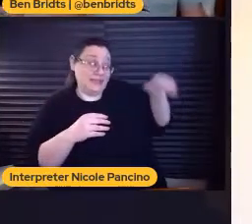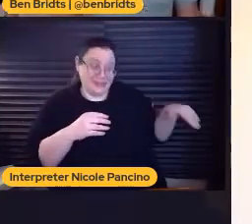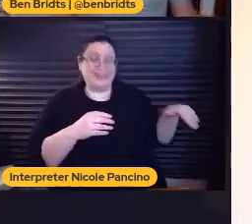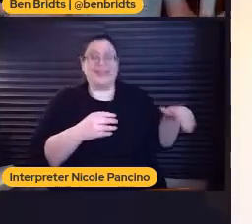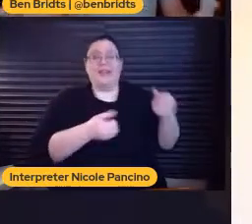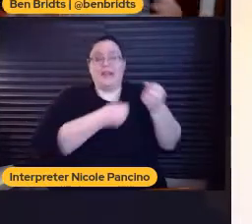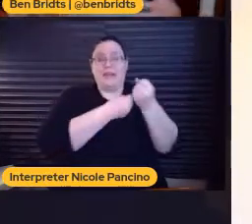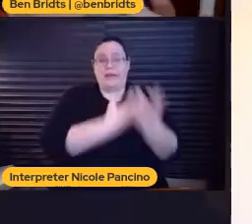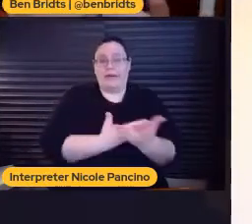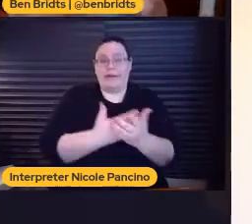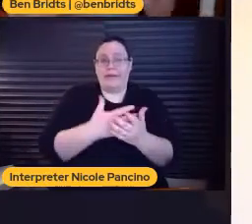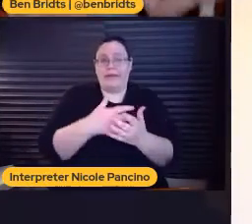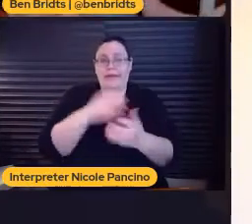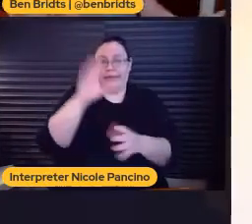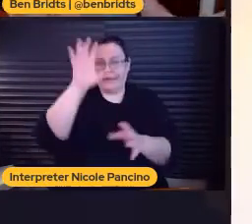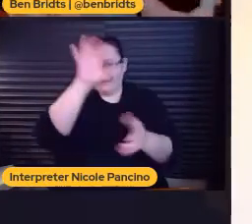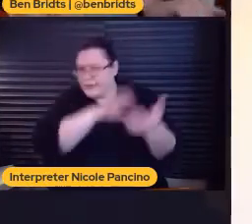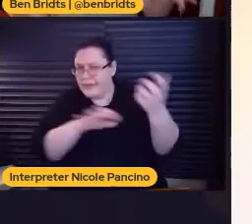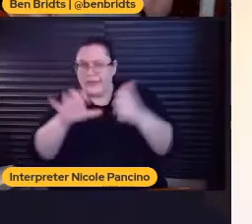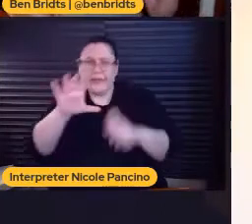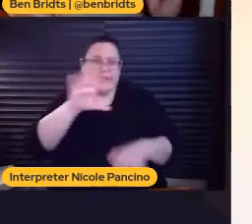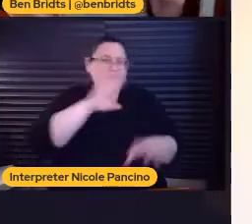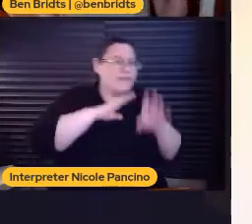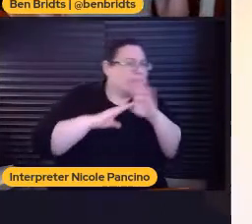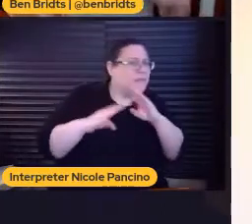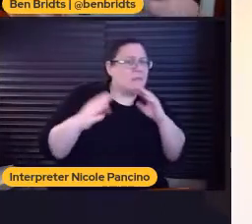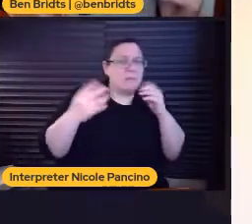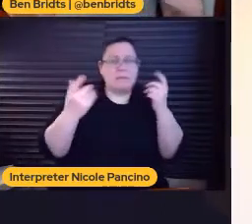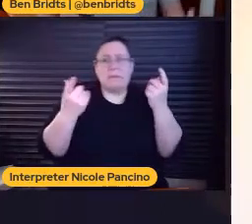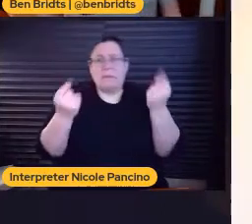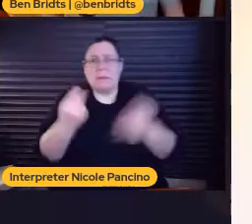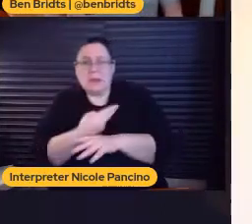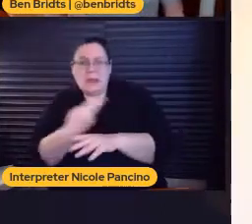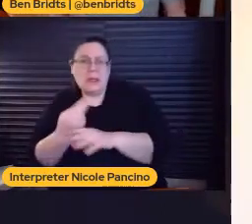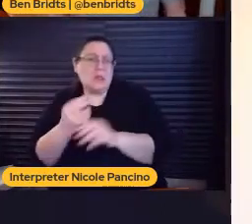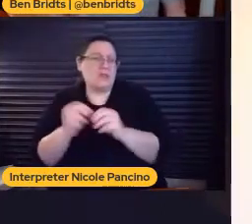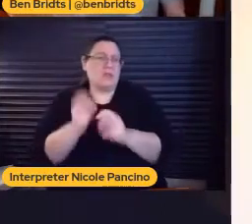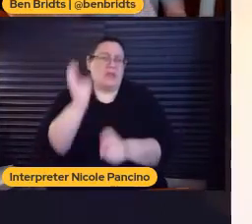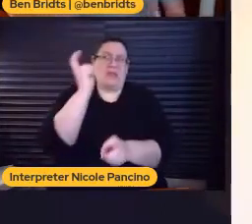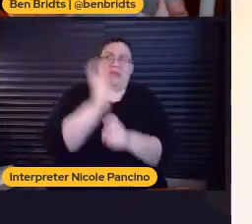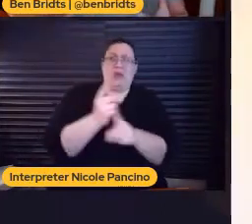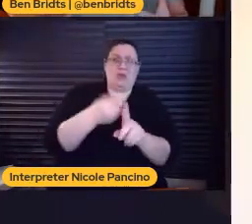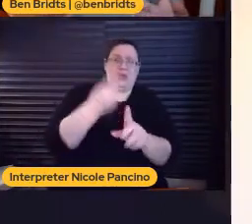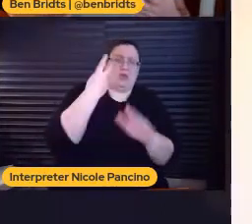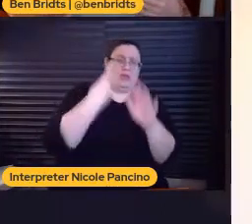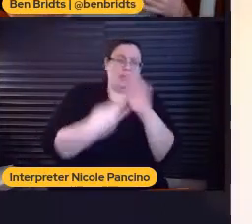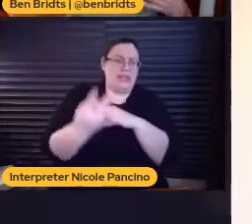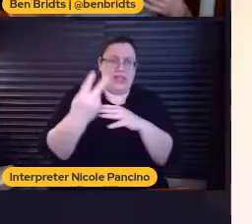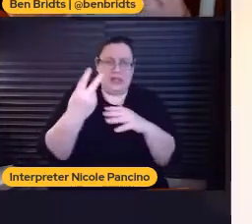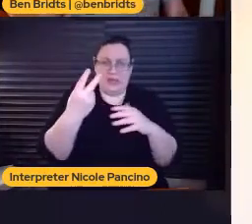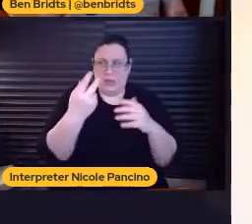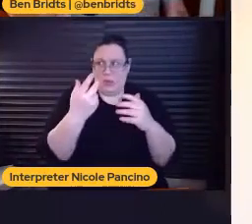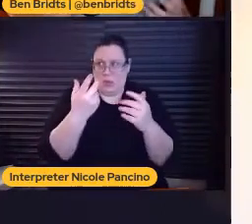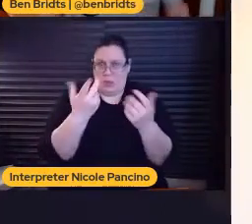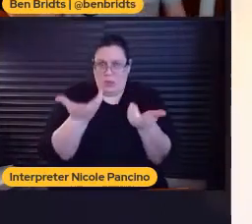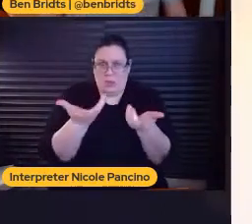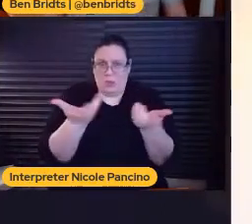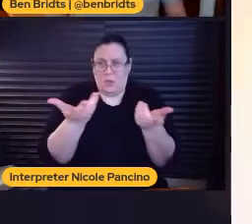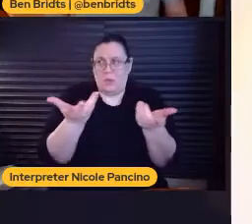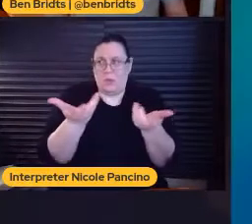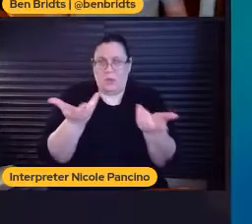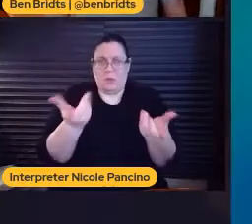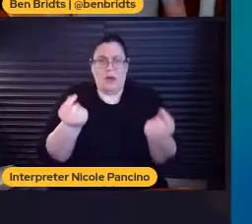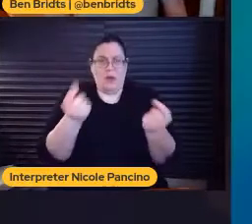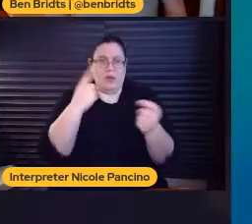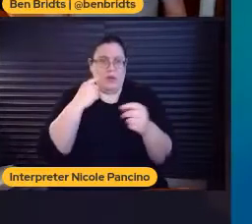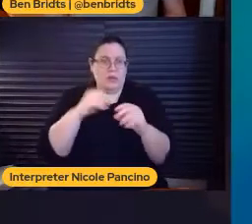confusion, frustration. It will be hard to know what to use, and it will be even harder to predict what we actually are going to be deploying.